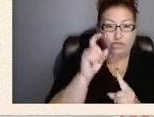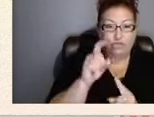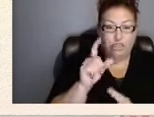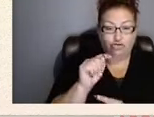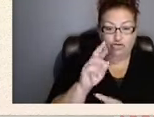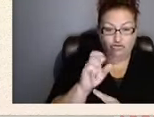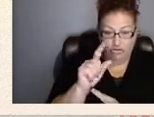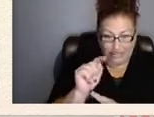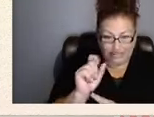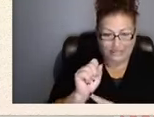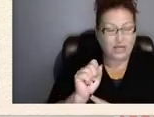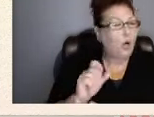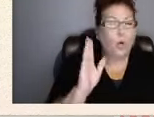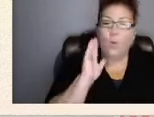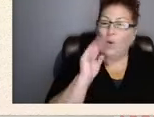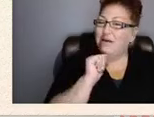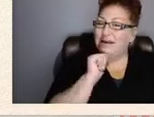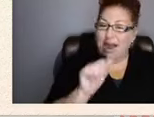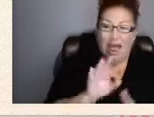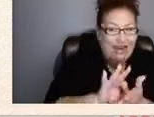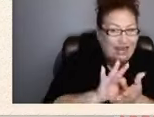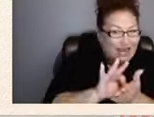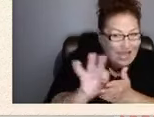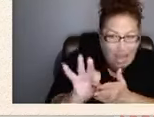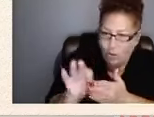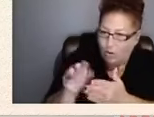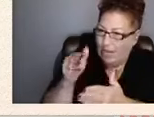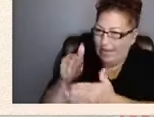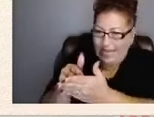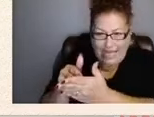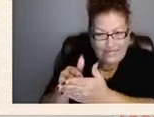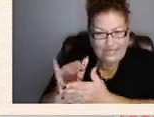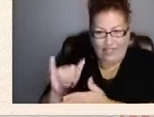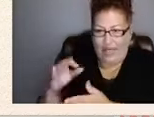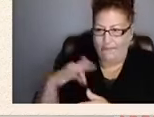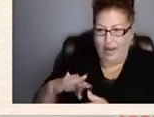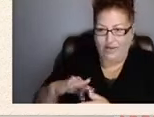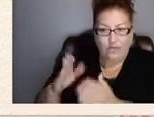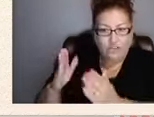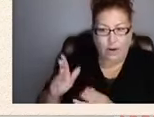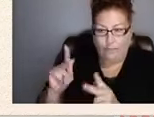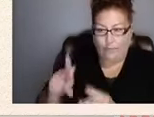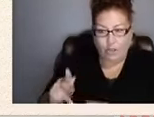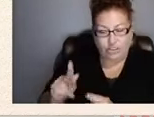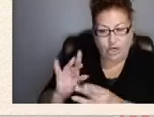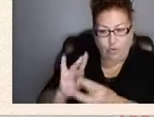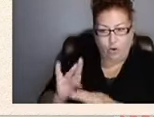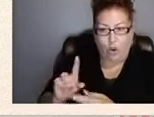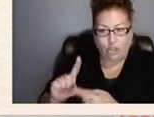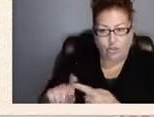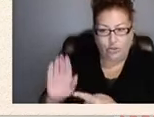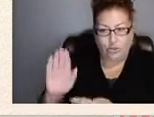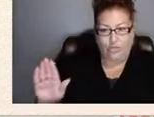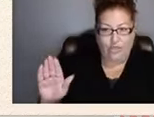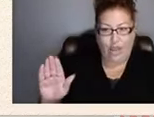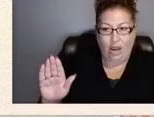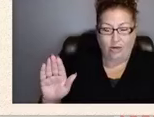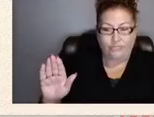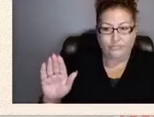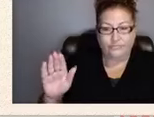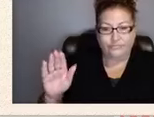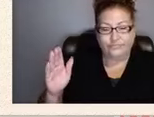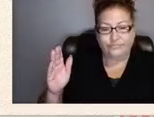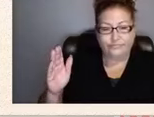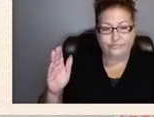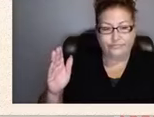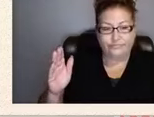not count against the beneficiary in regards to considering the amount of